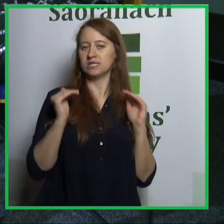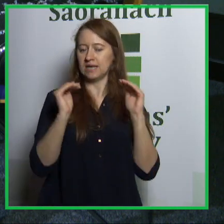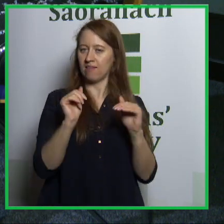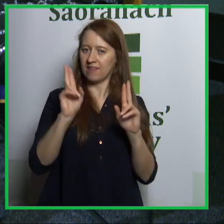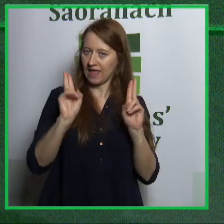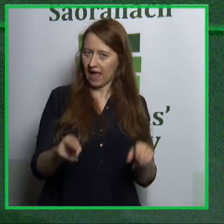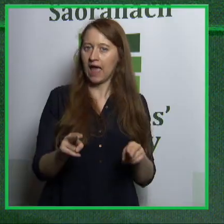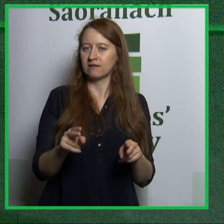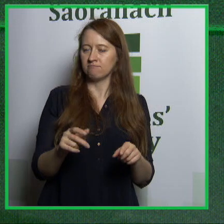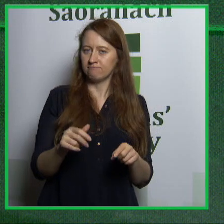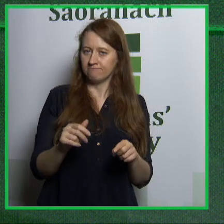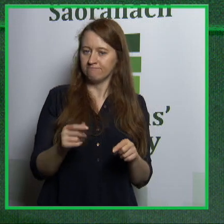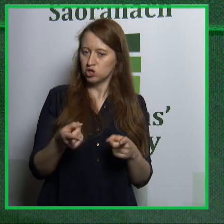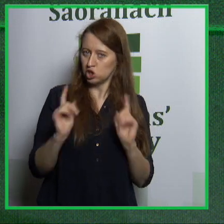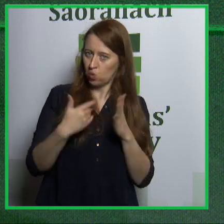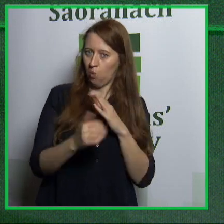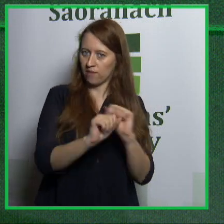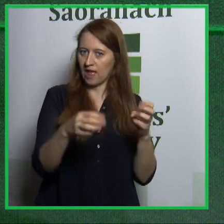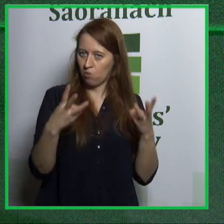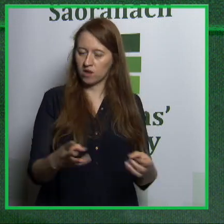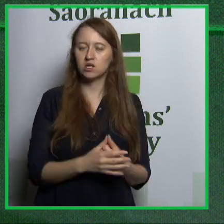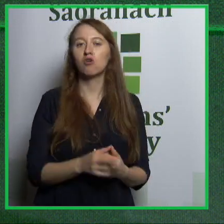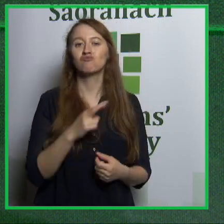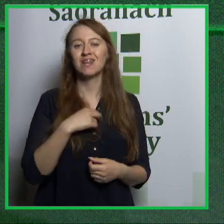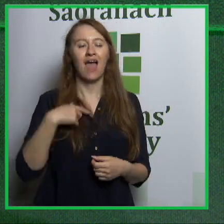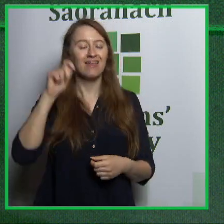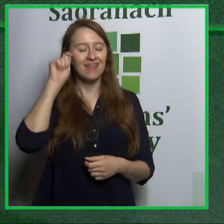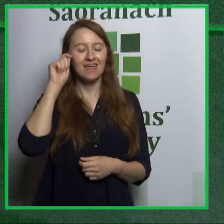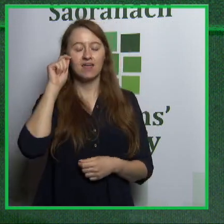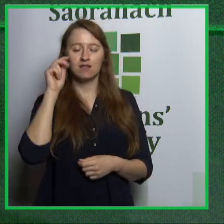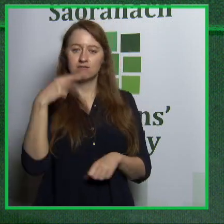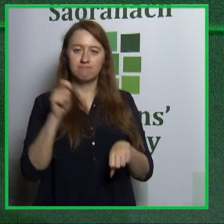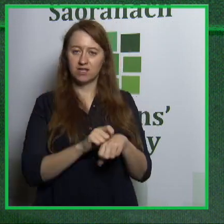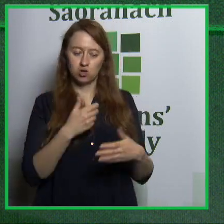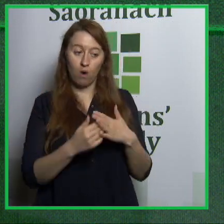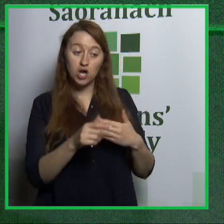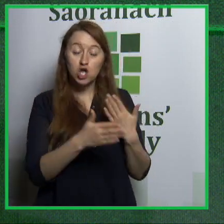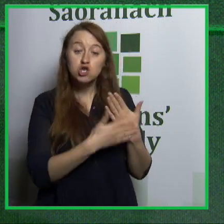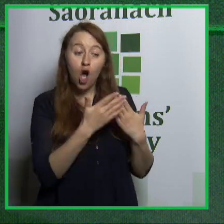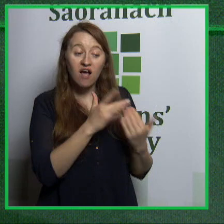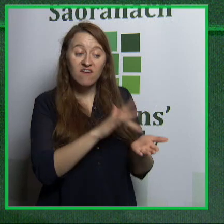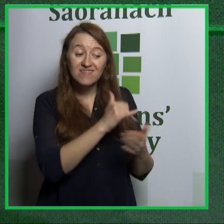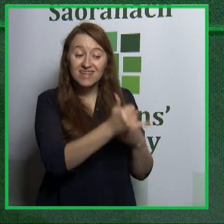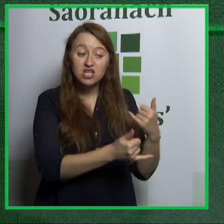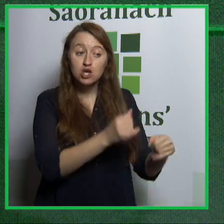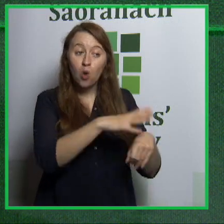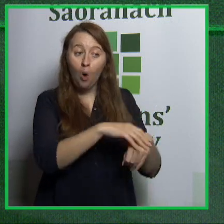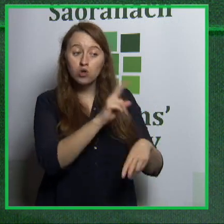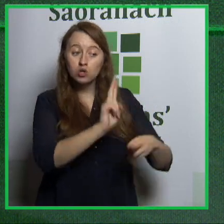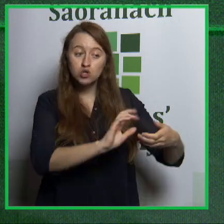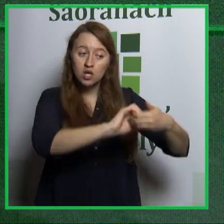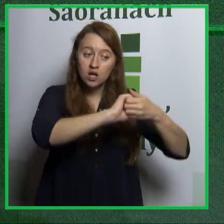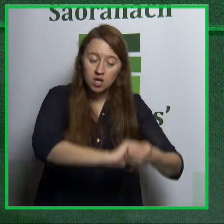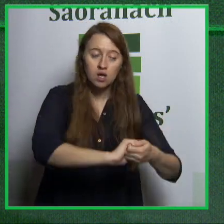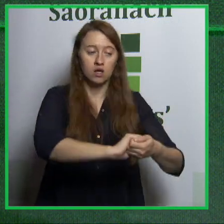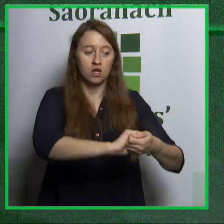somebody to take the hand of a scared 15-year-old somewhere and to go, I'm listening to you. You're not going to be left behind. You're not going to jail. You're